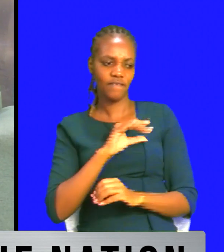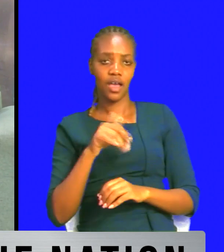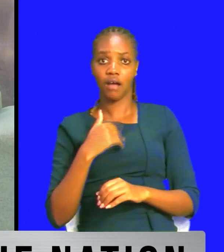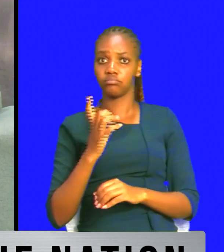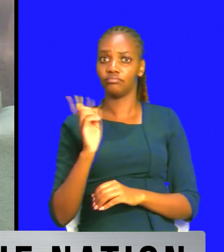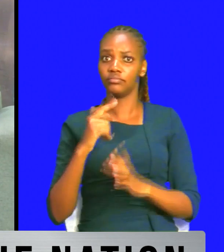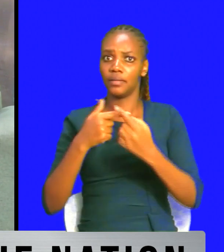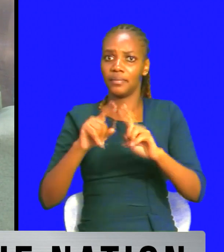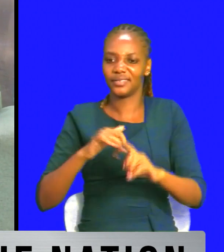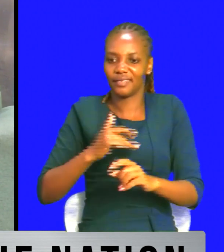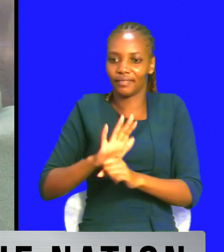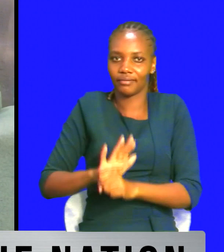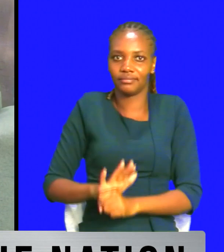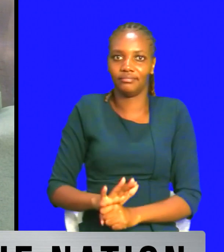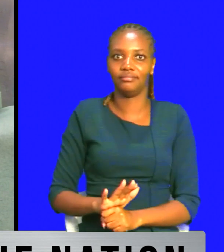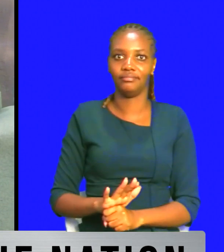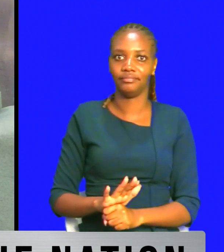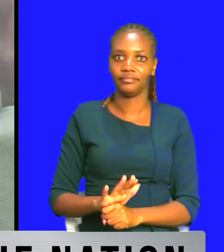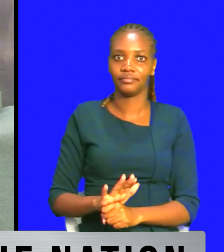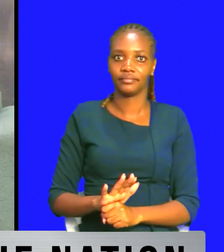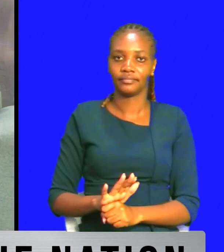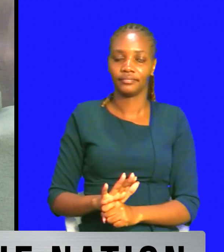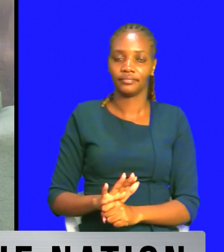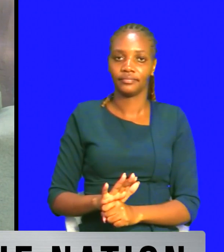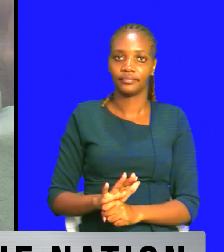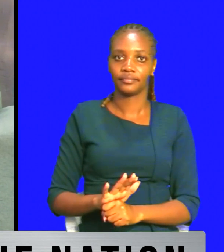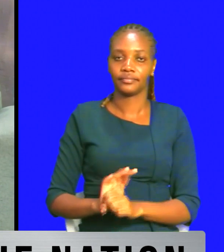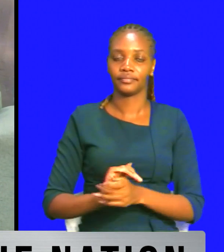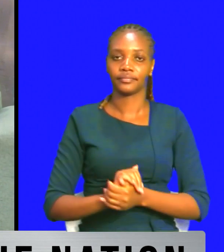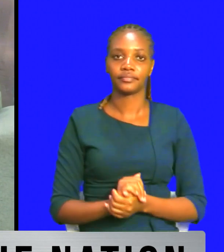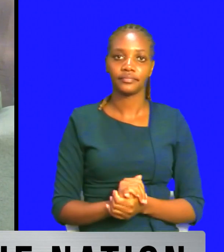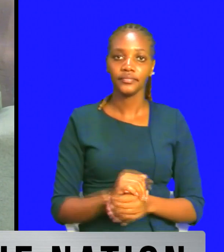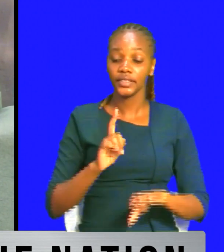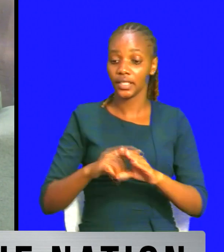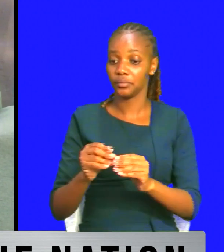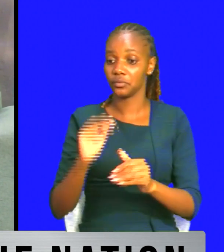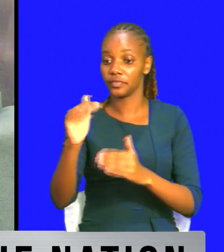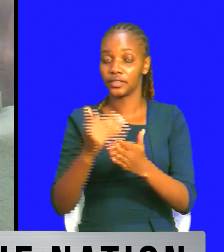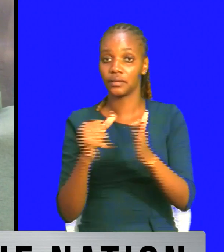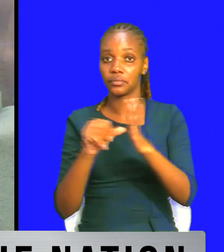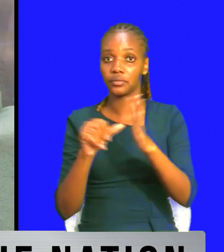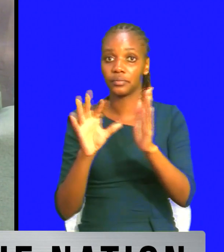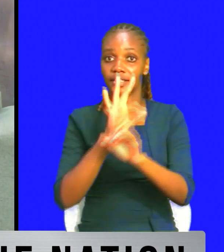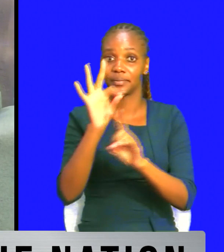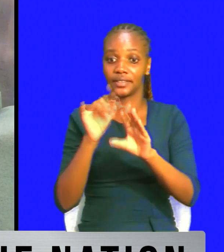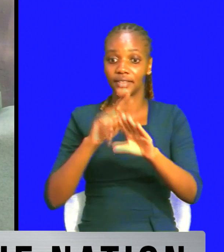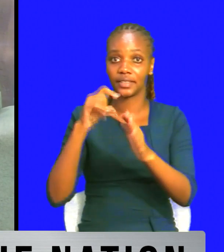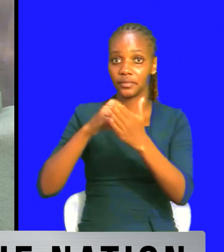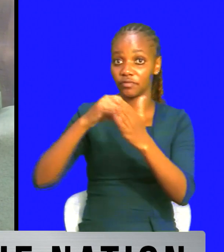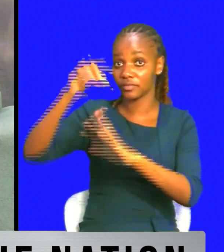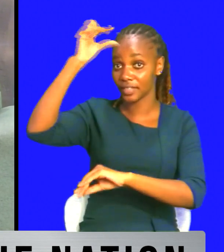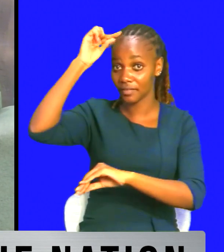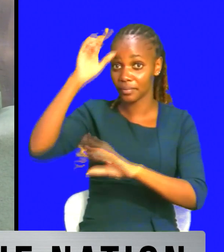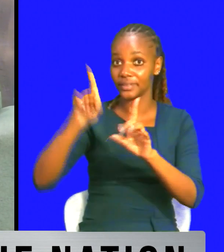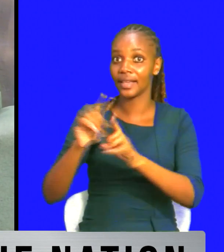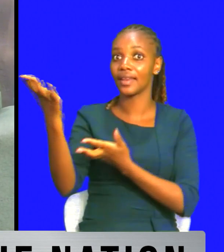bit timidly in their engagements with some of these things, when especially it involves government. I